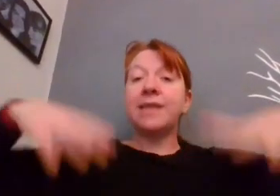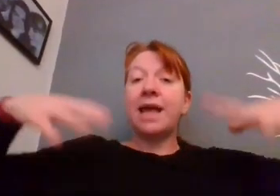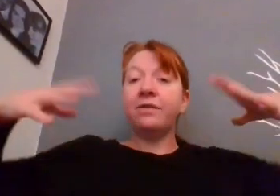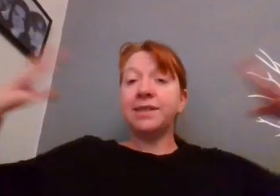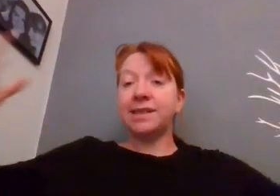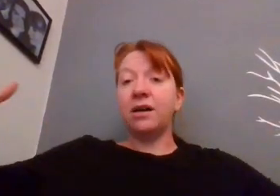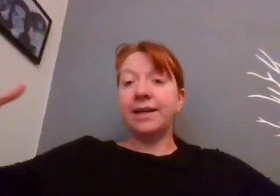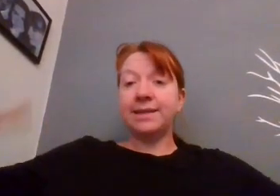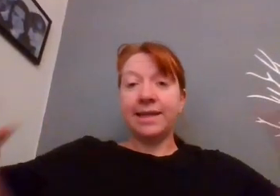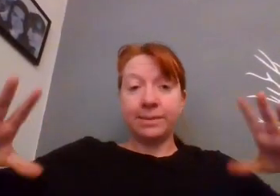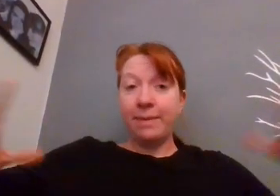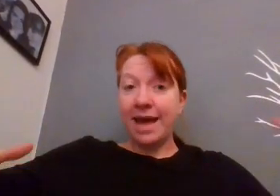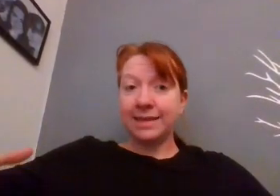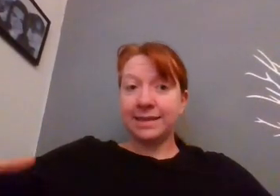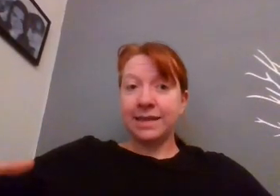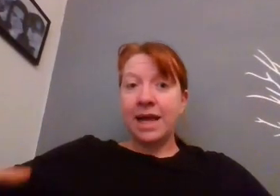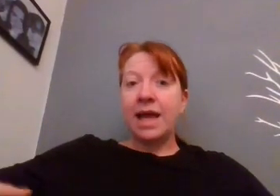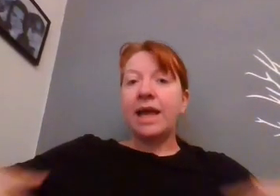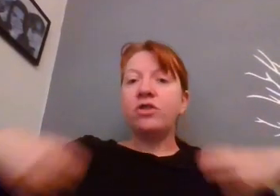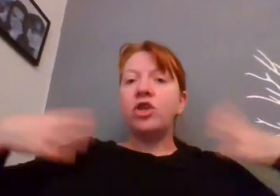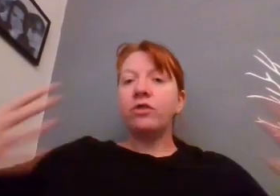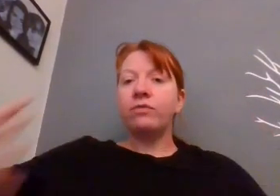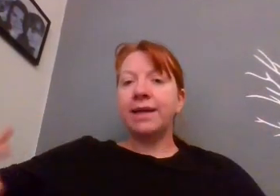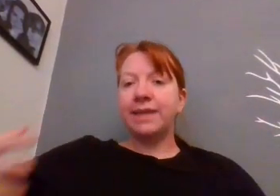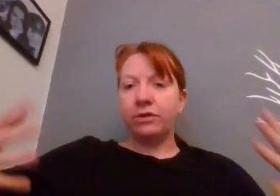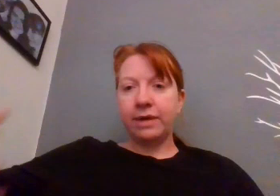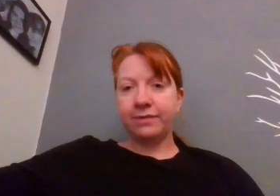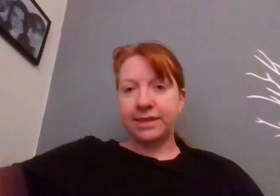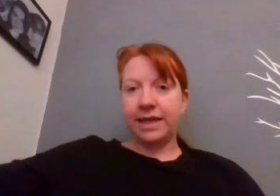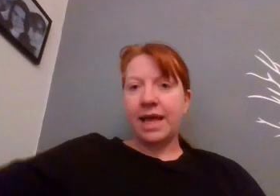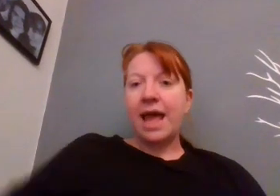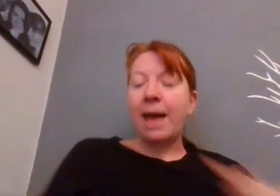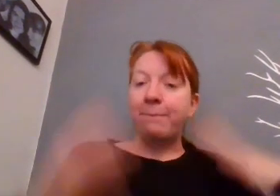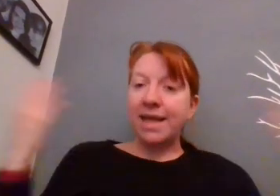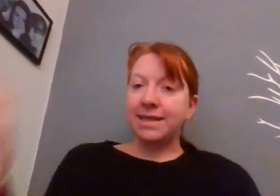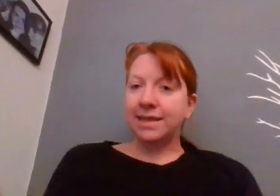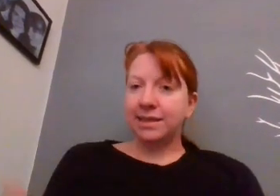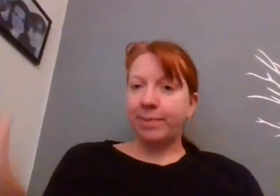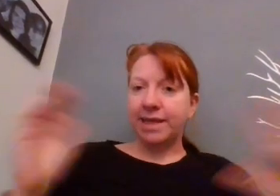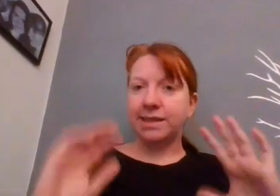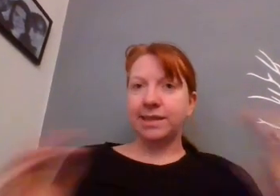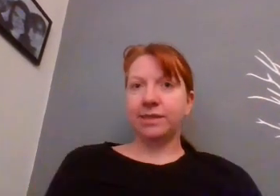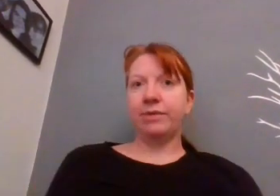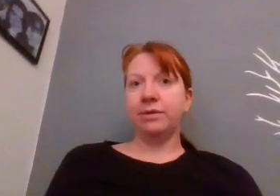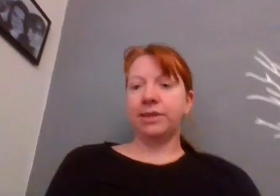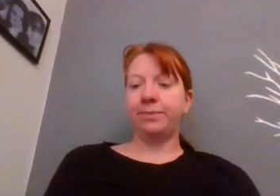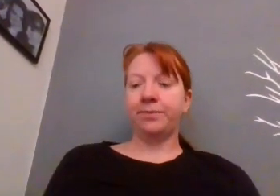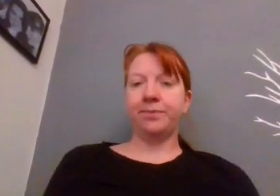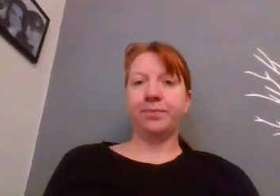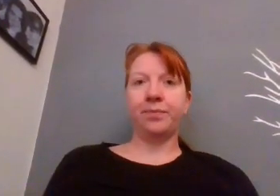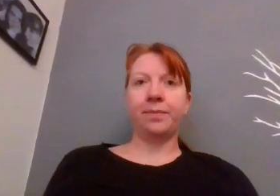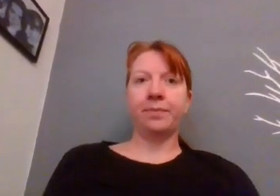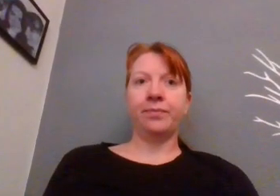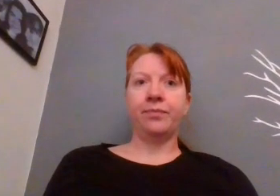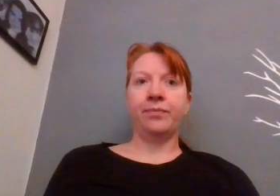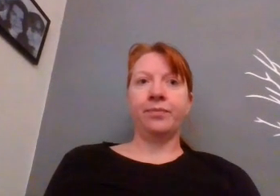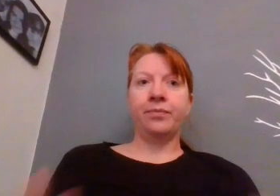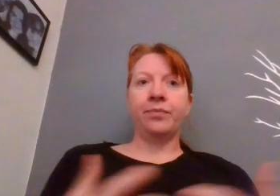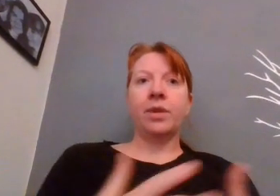This is because the elephant's size, its mass, is generating gravity and bending the space that is around it.